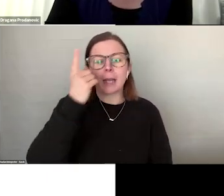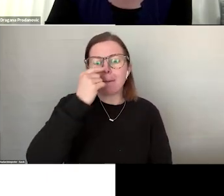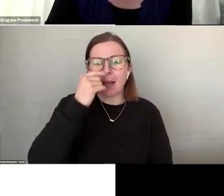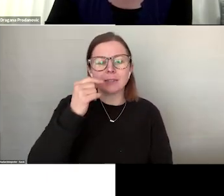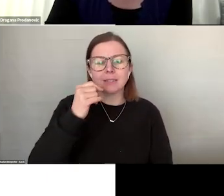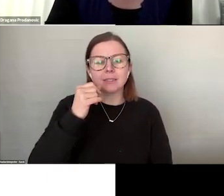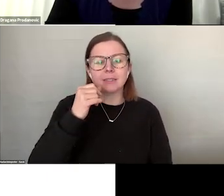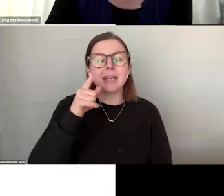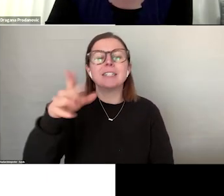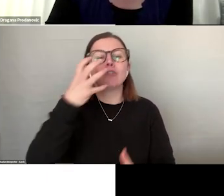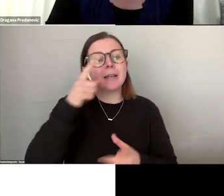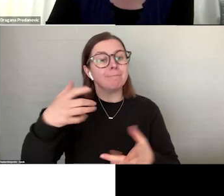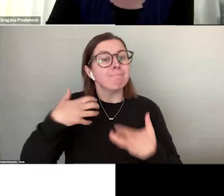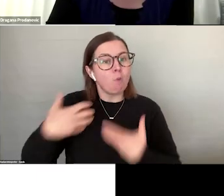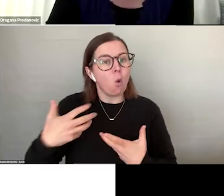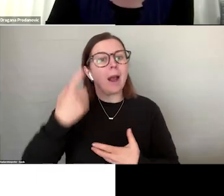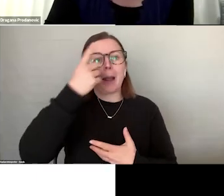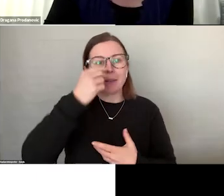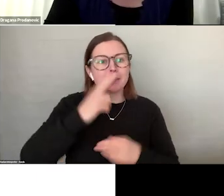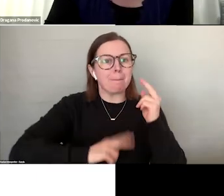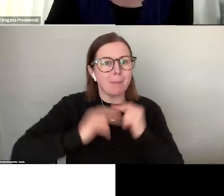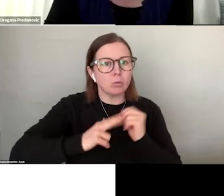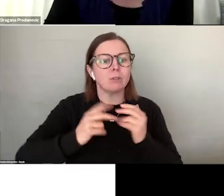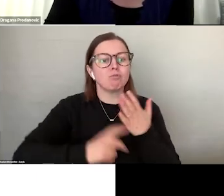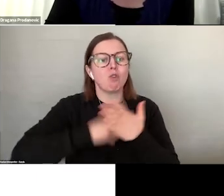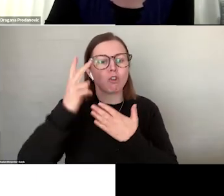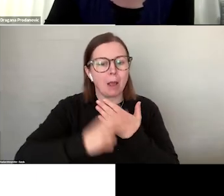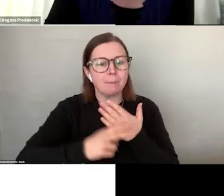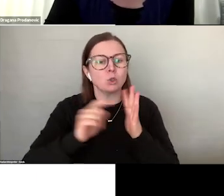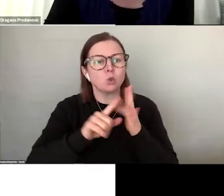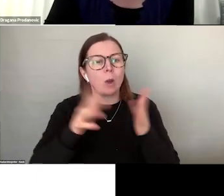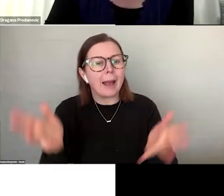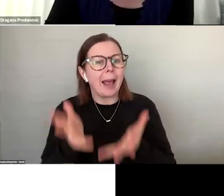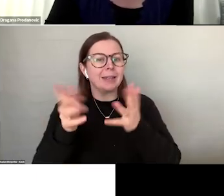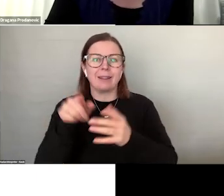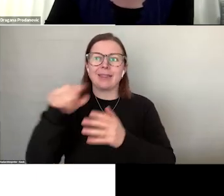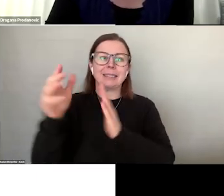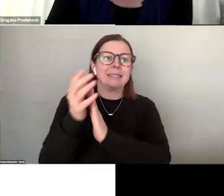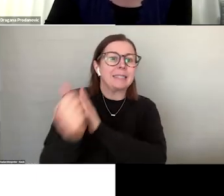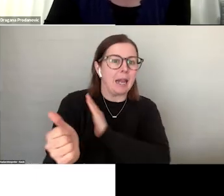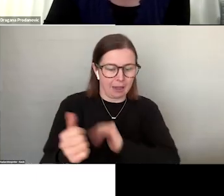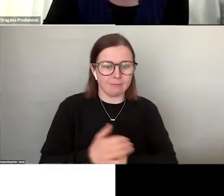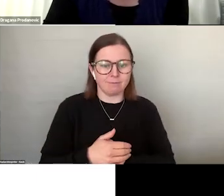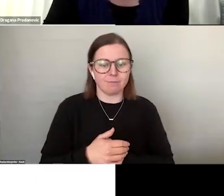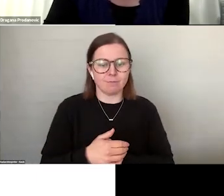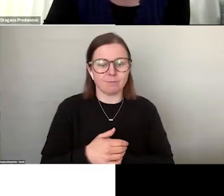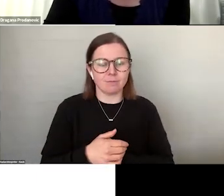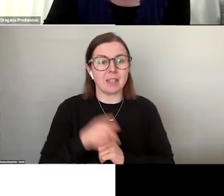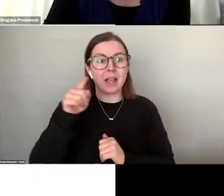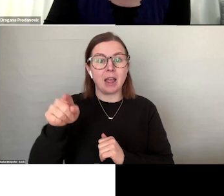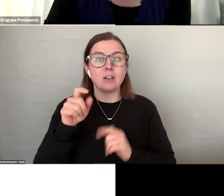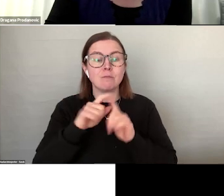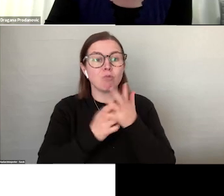the skills of primary healthcare teams. We found that with this support, the primary healthcare